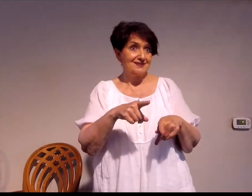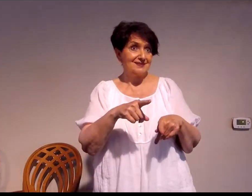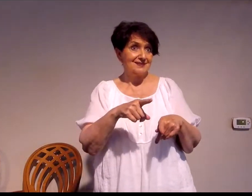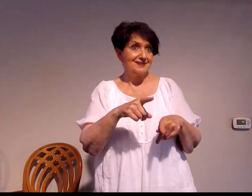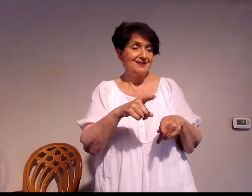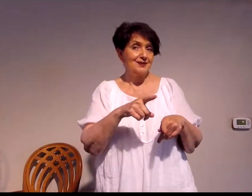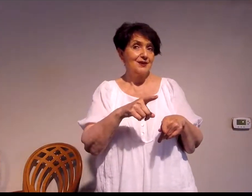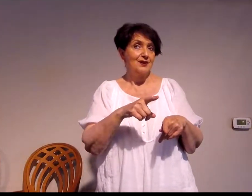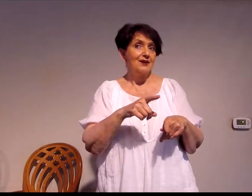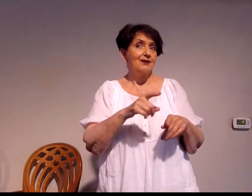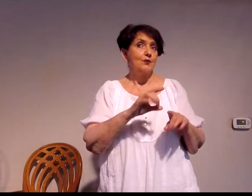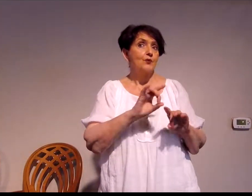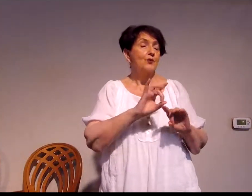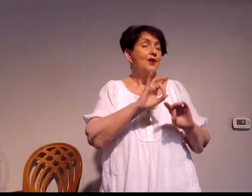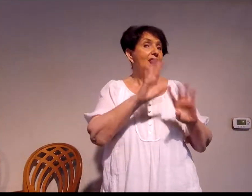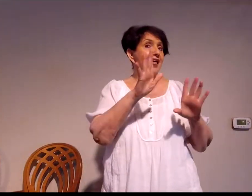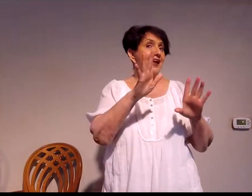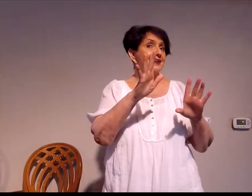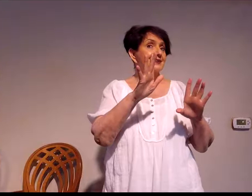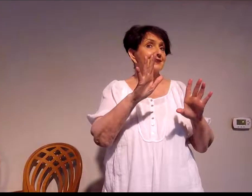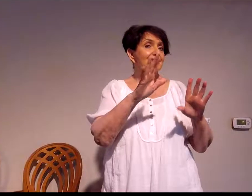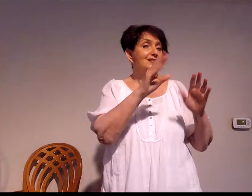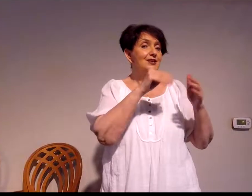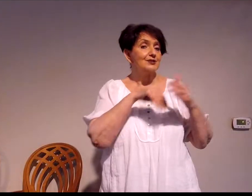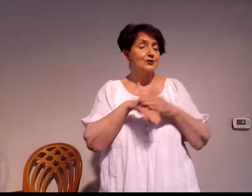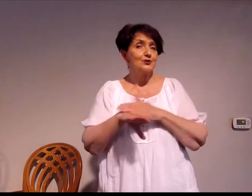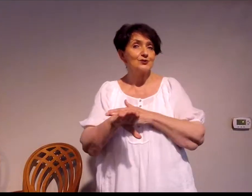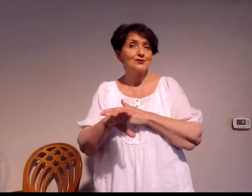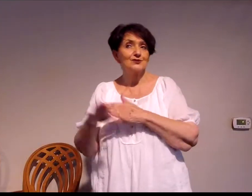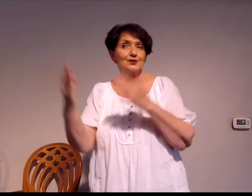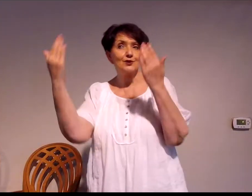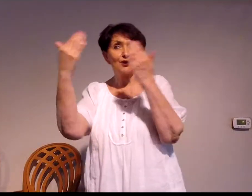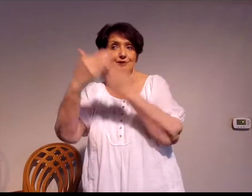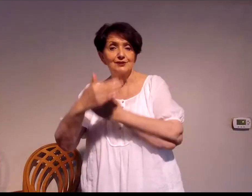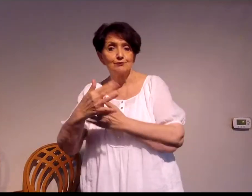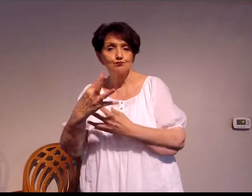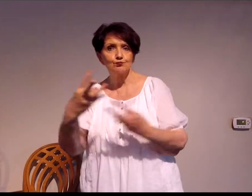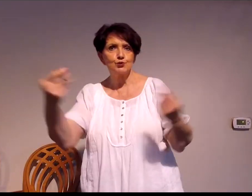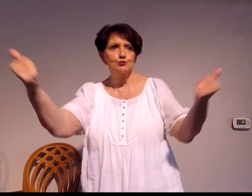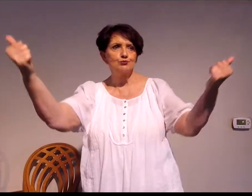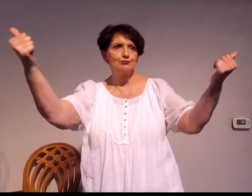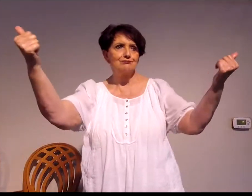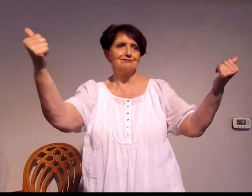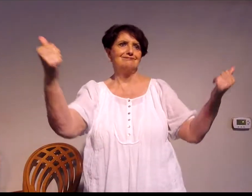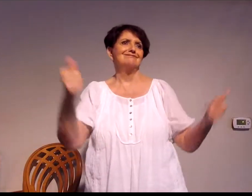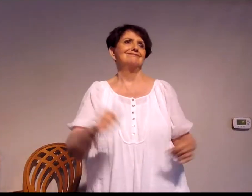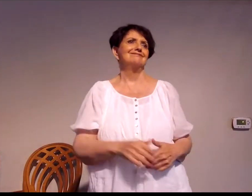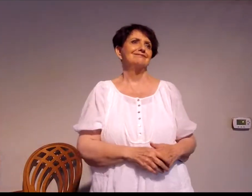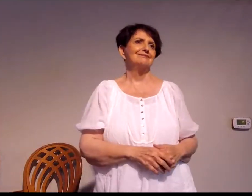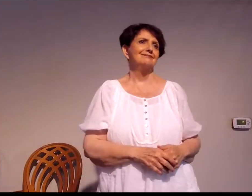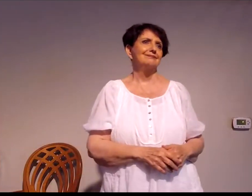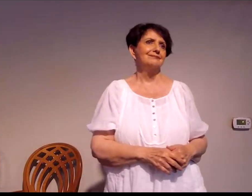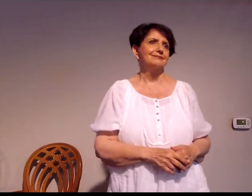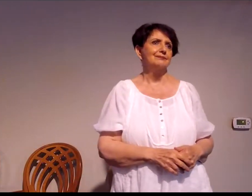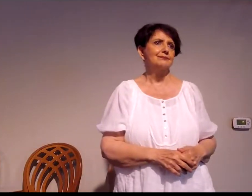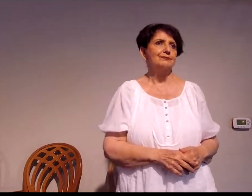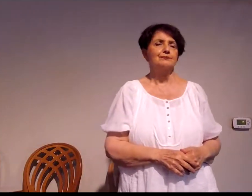light into the darkness, don't we? The darkness disappears.